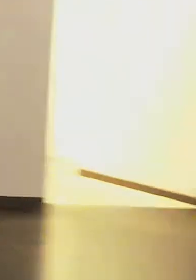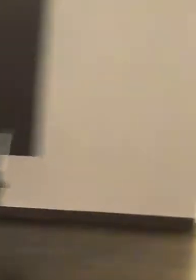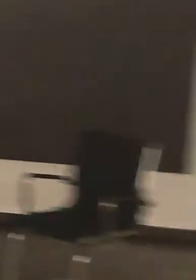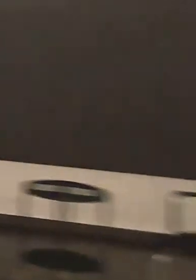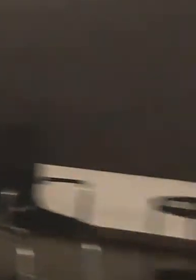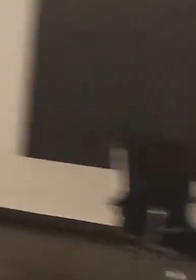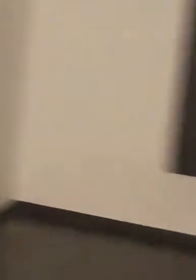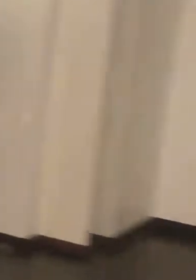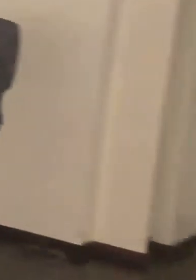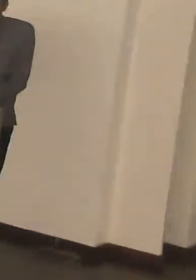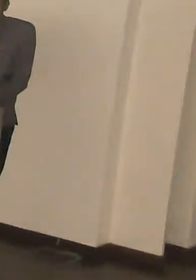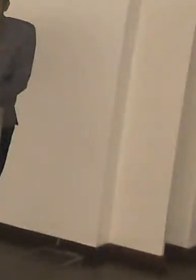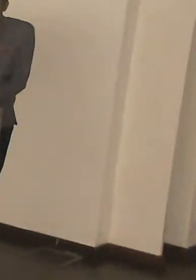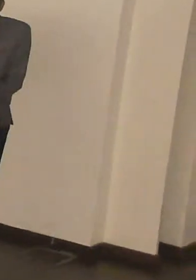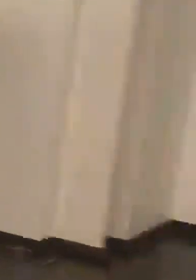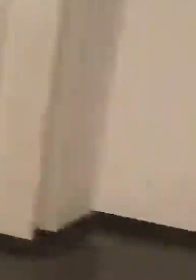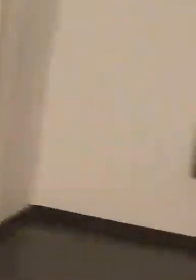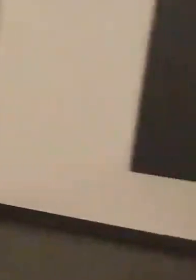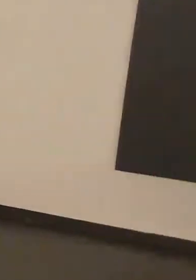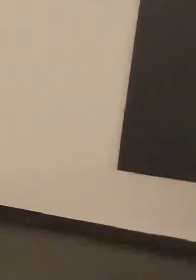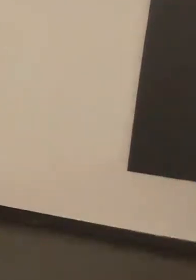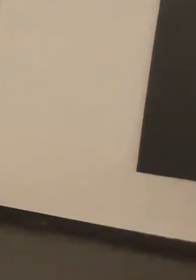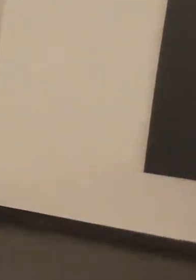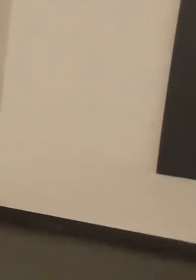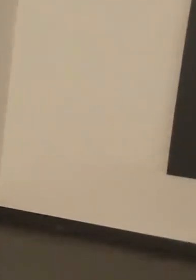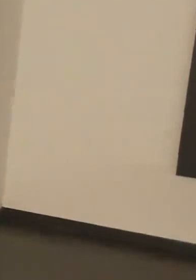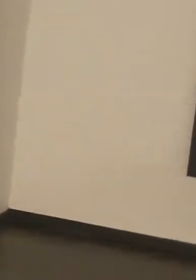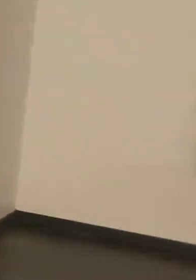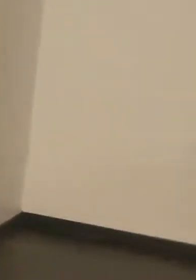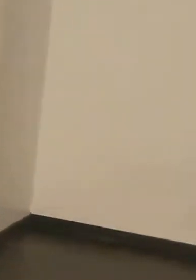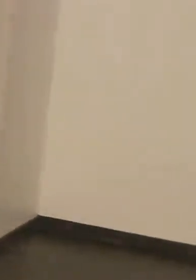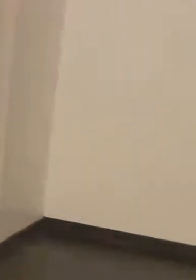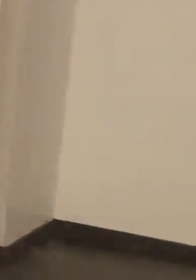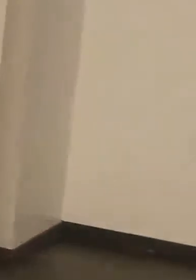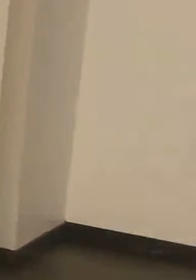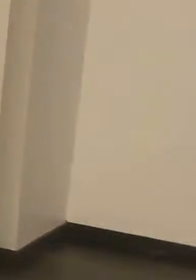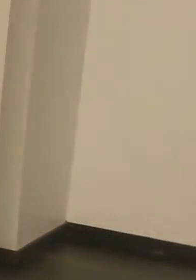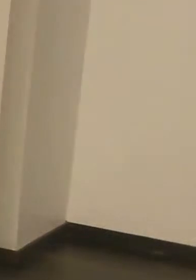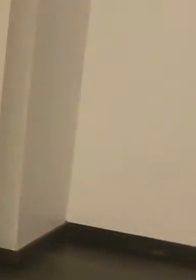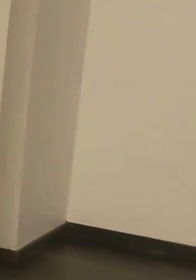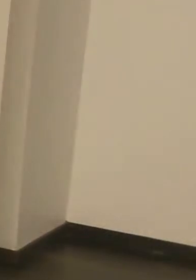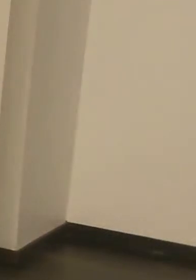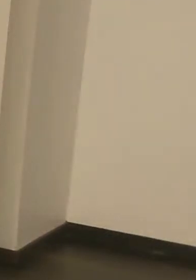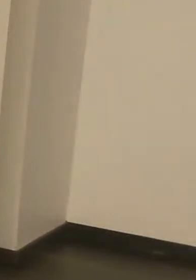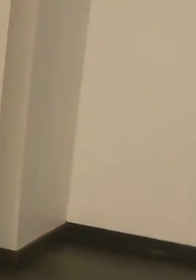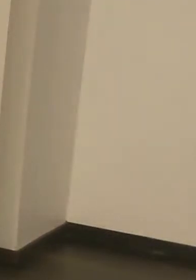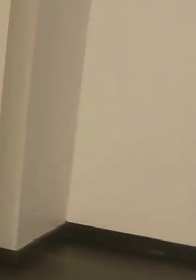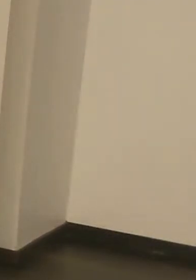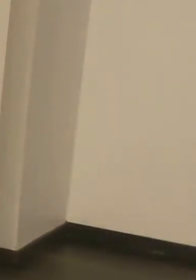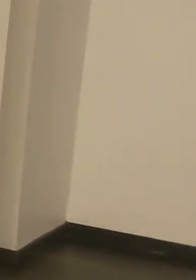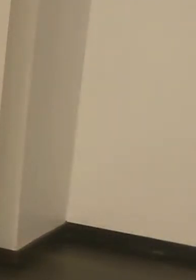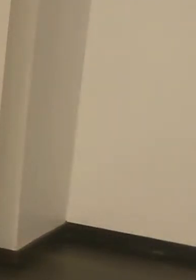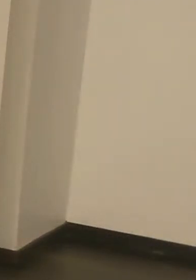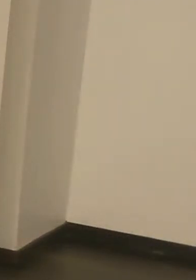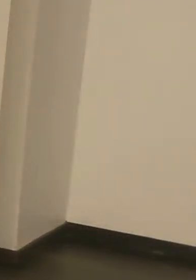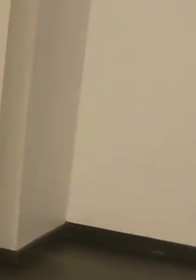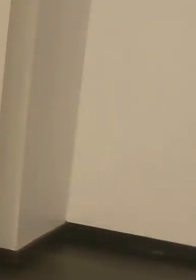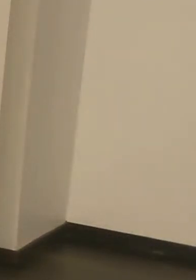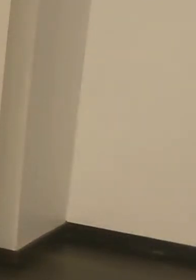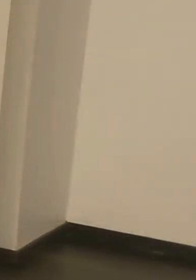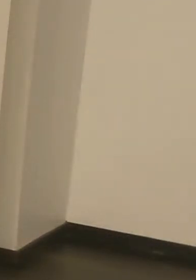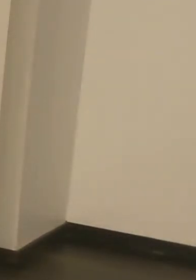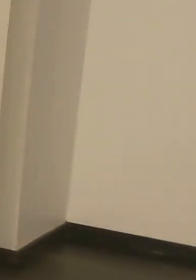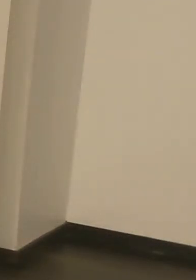is titled On Feminist Curating, Identity, Control, and Reach. I'll read out a